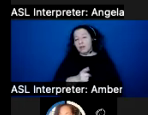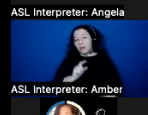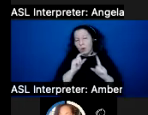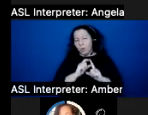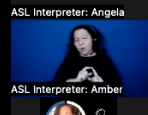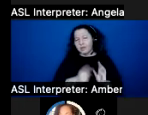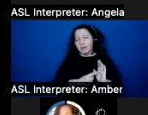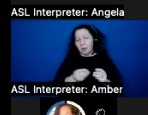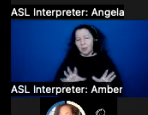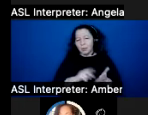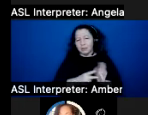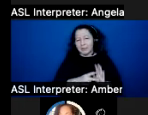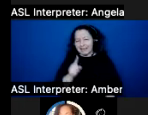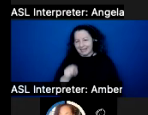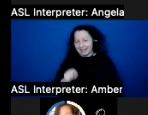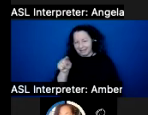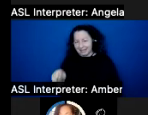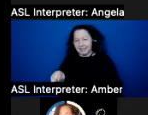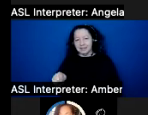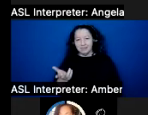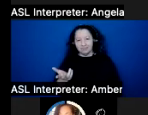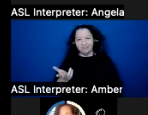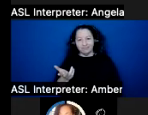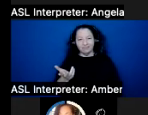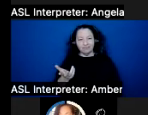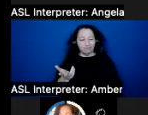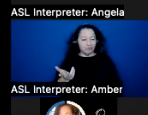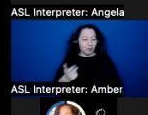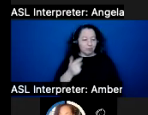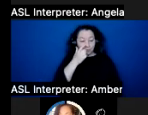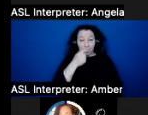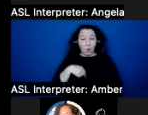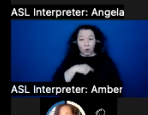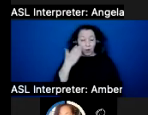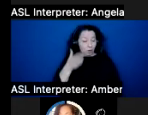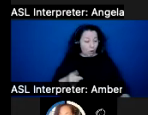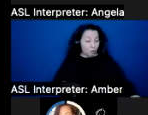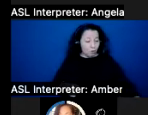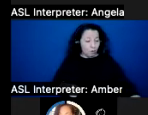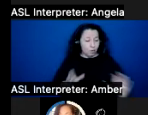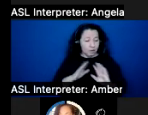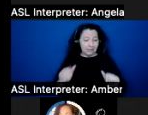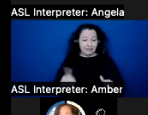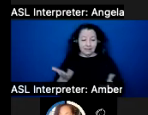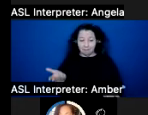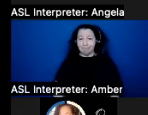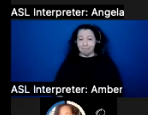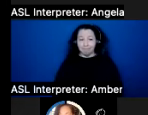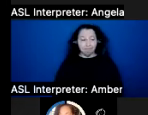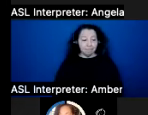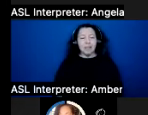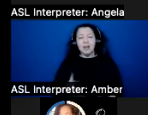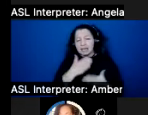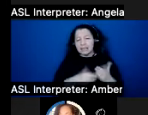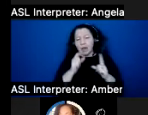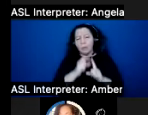their meaning when we are unfamiliar with the system. And so these are some words you